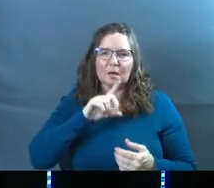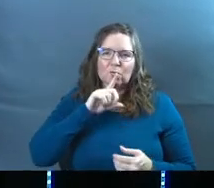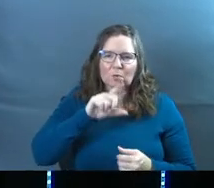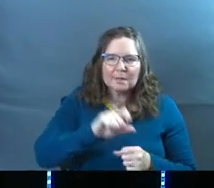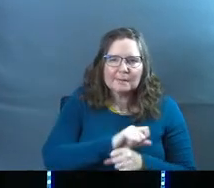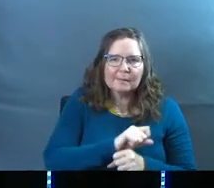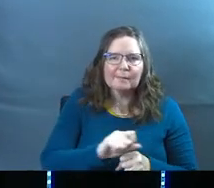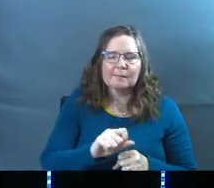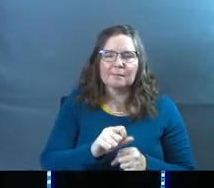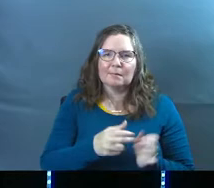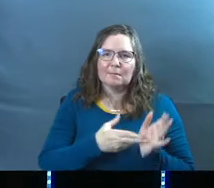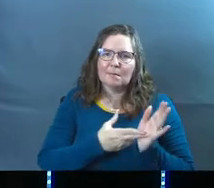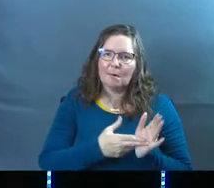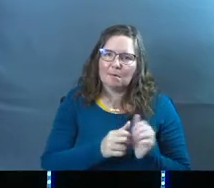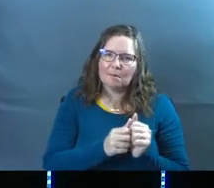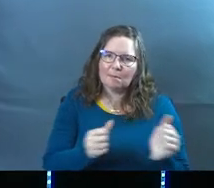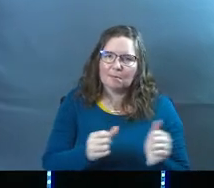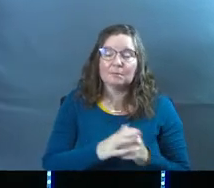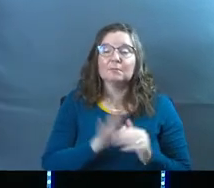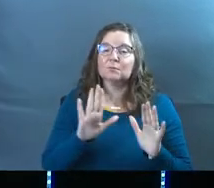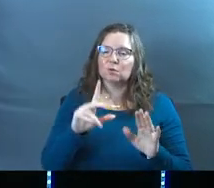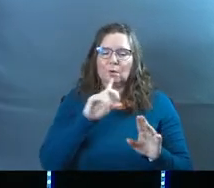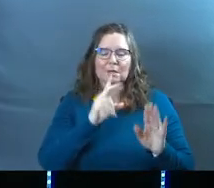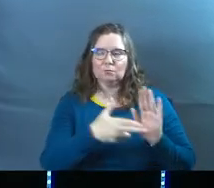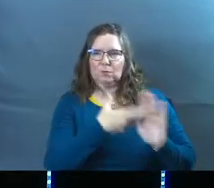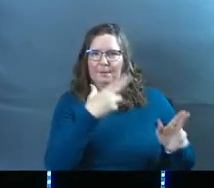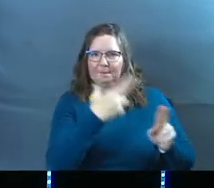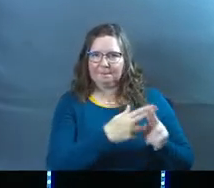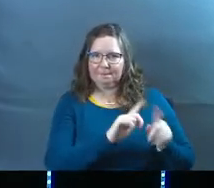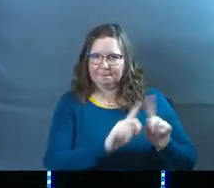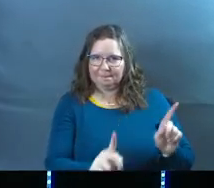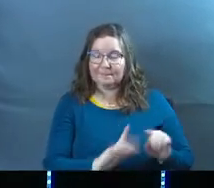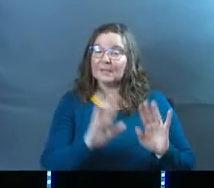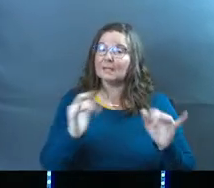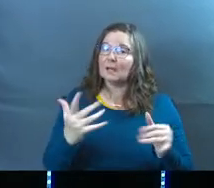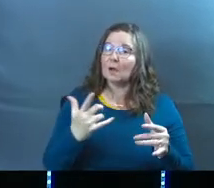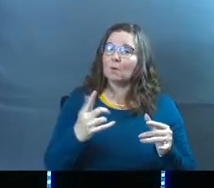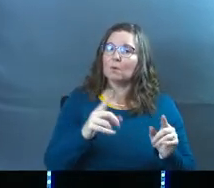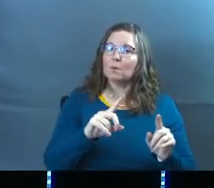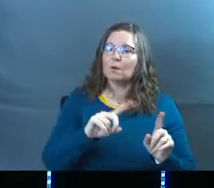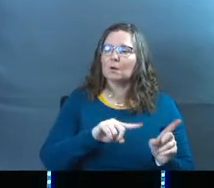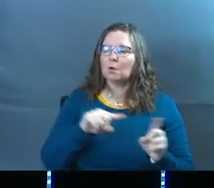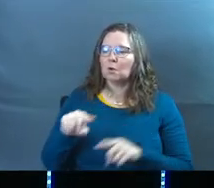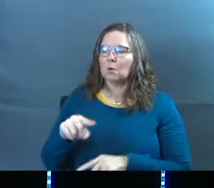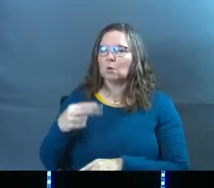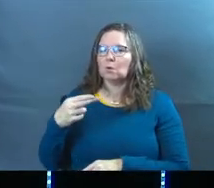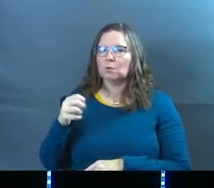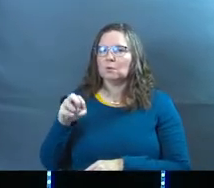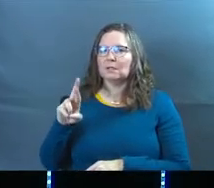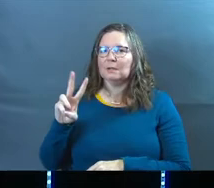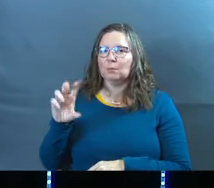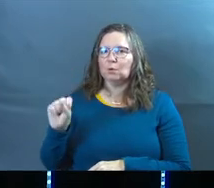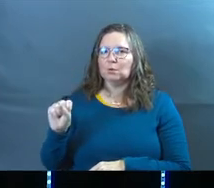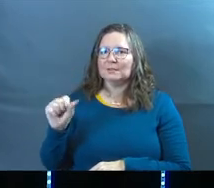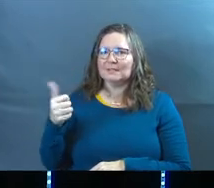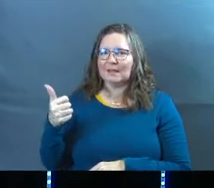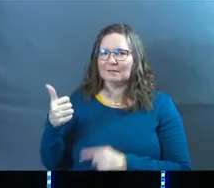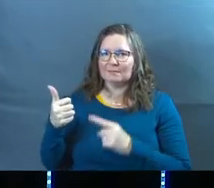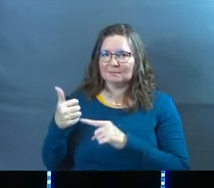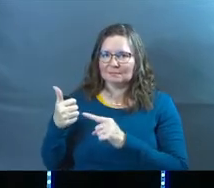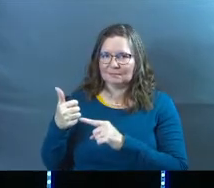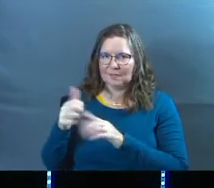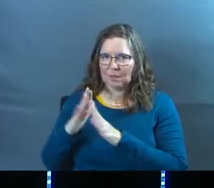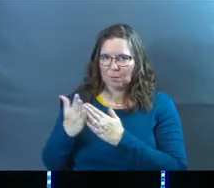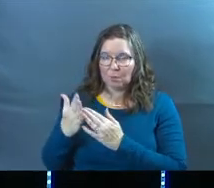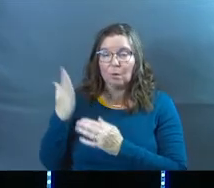real. Okay, so he's renamed. All right, now I want to go to Hebrews 10 for a second. And here's